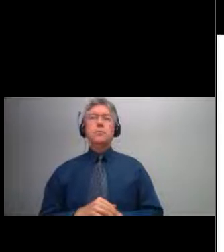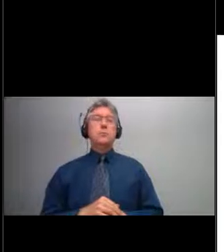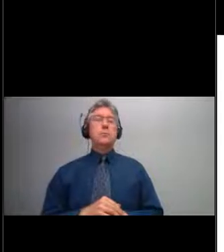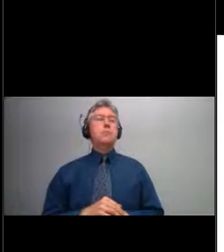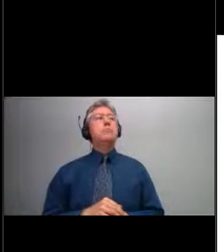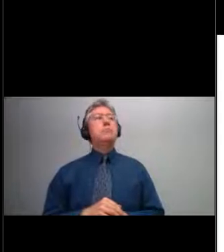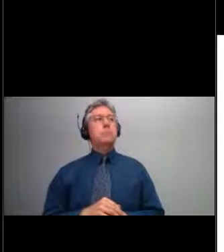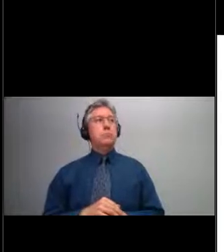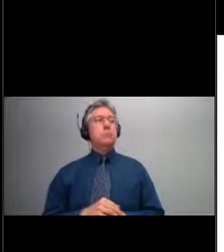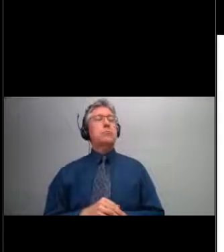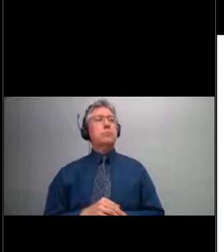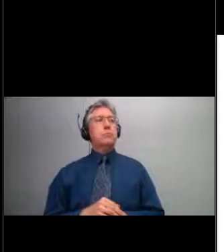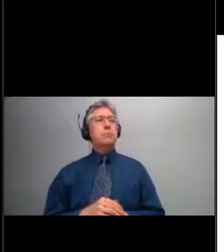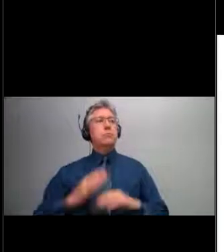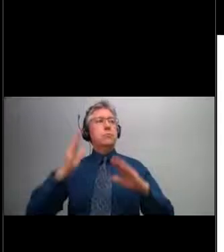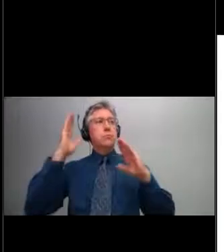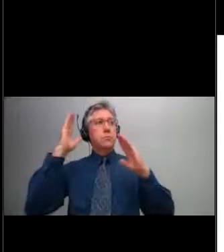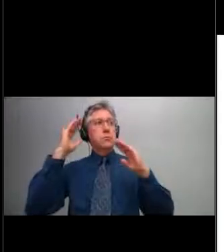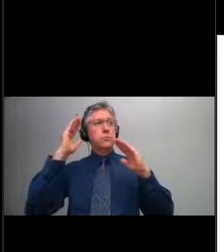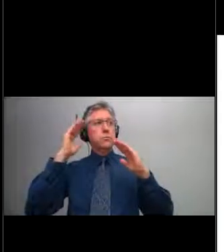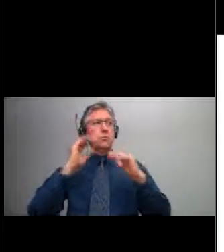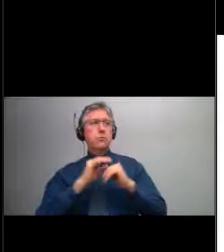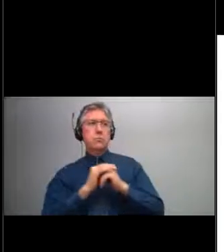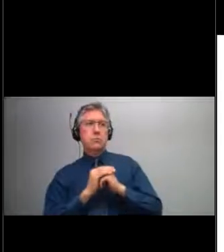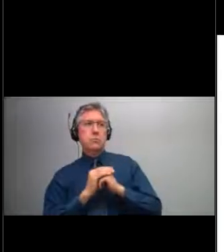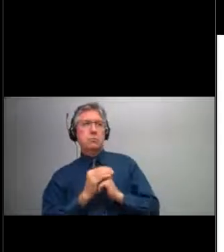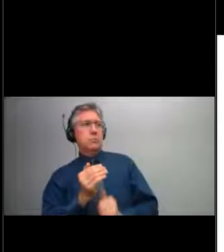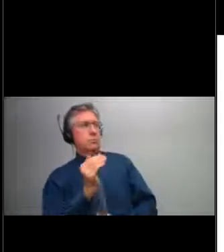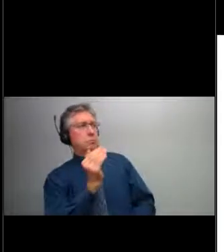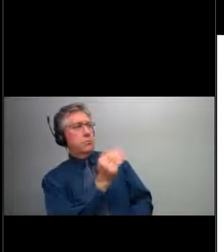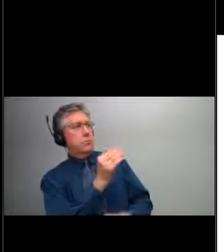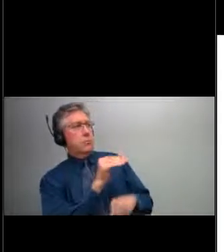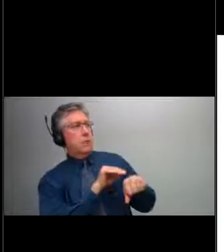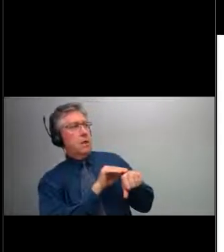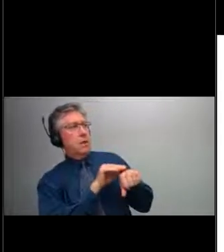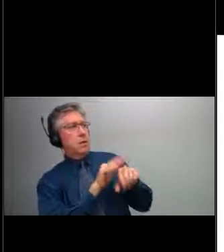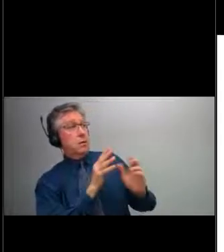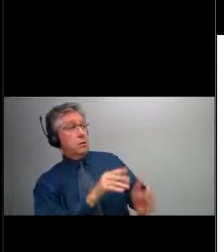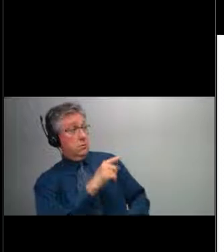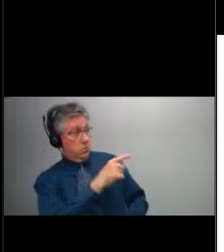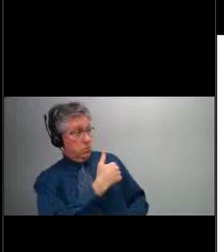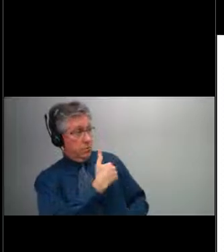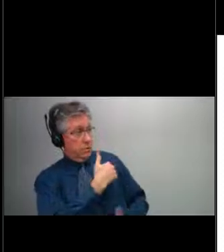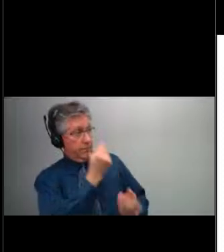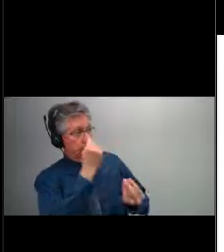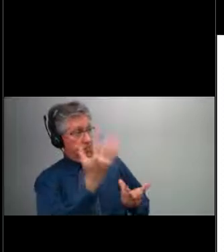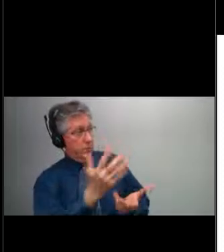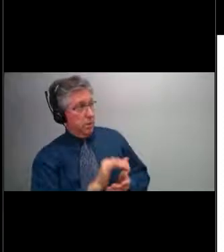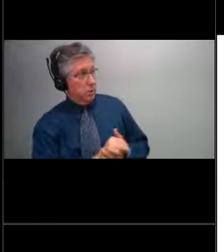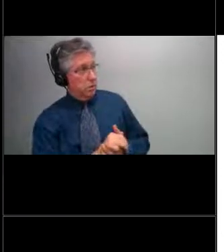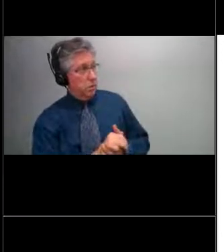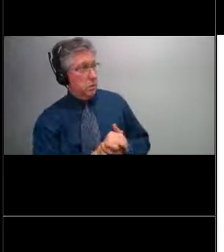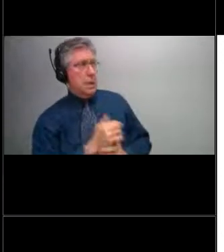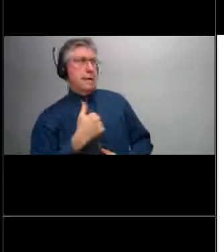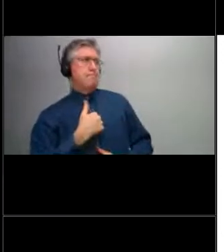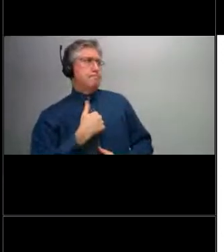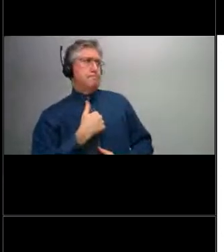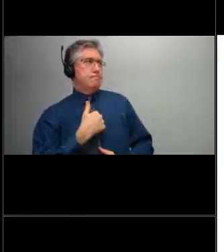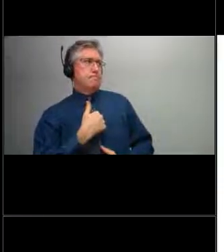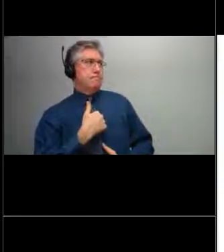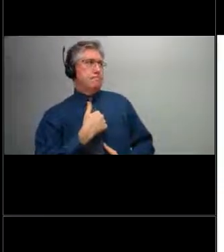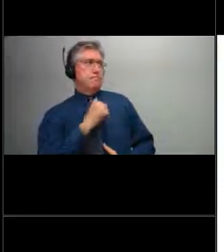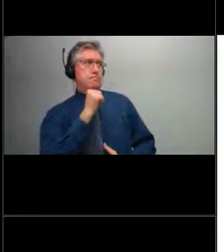So I'm hoping I can ask our consultants if they have that information. It's not the information that I have